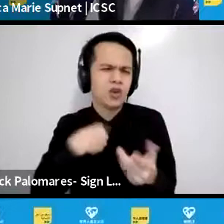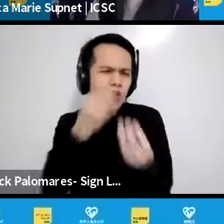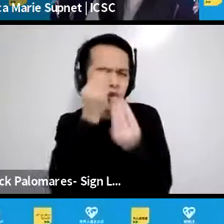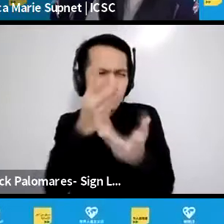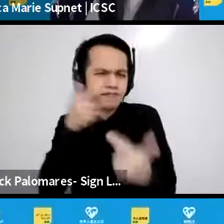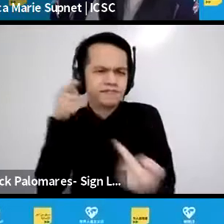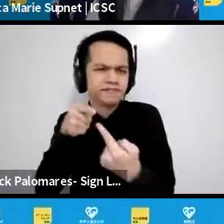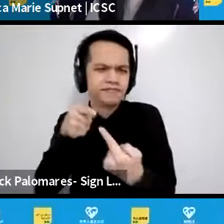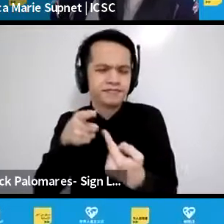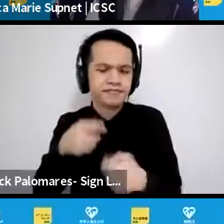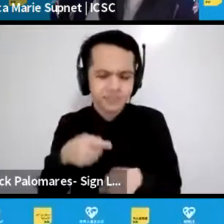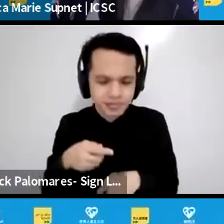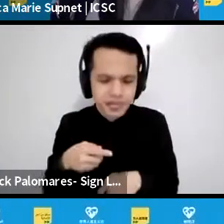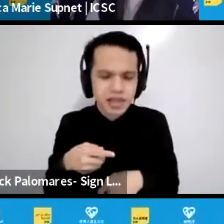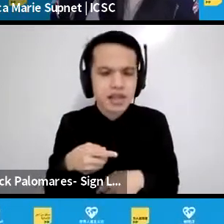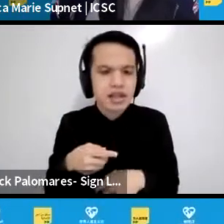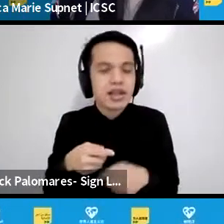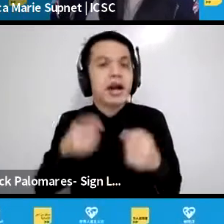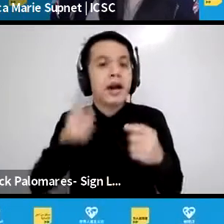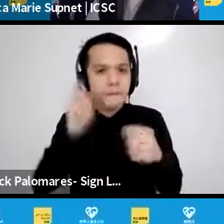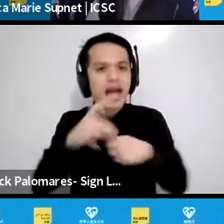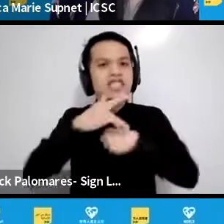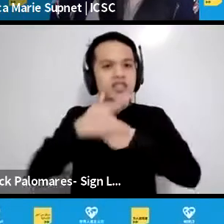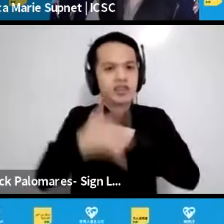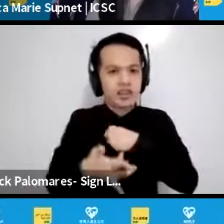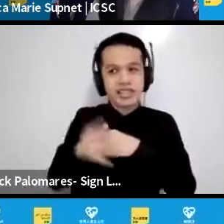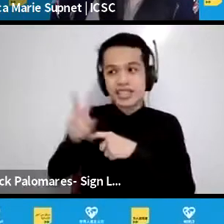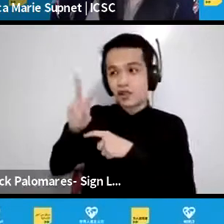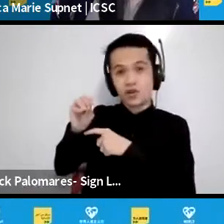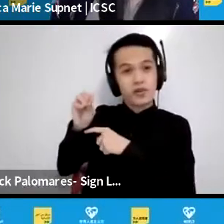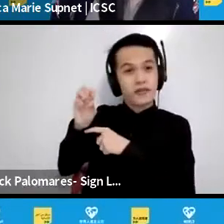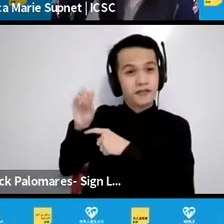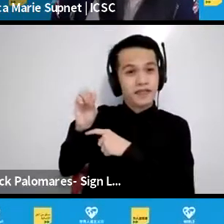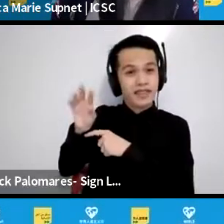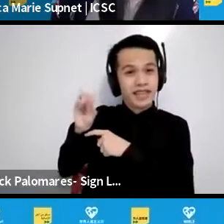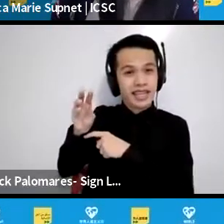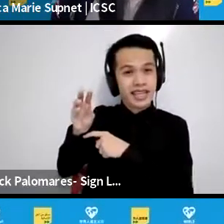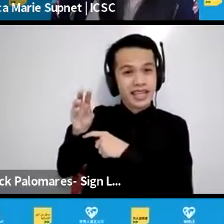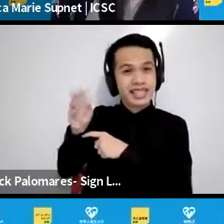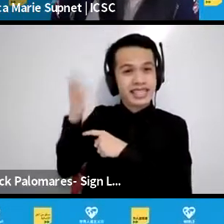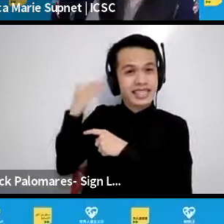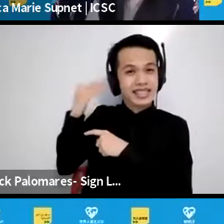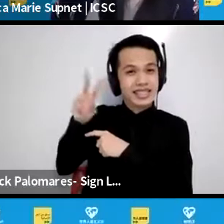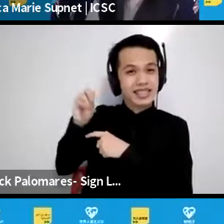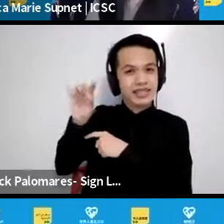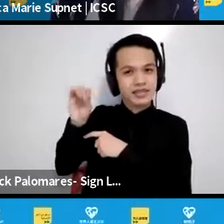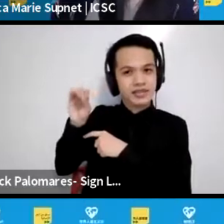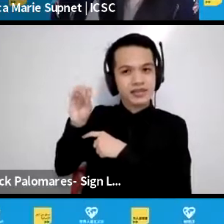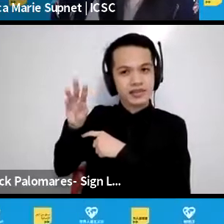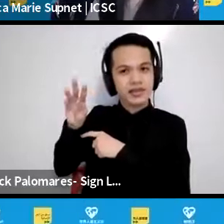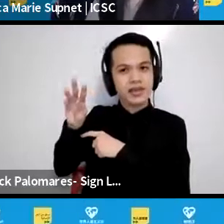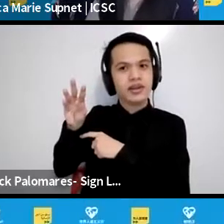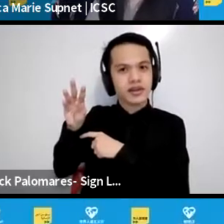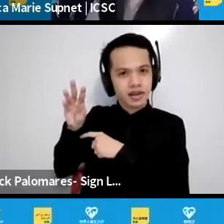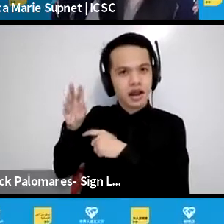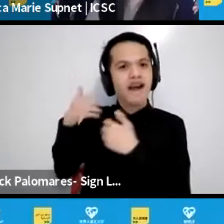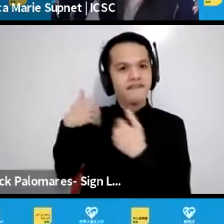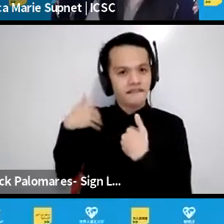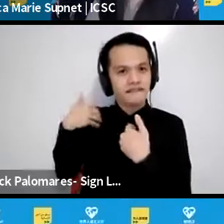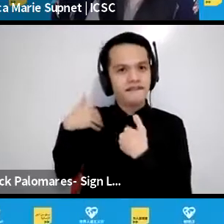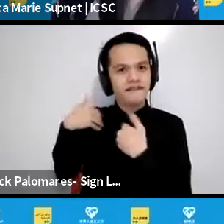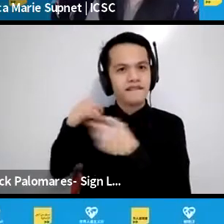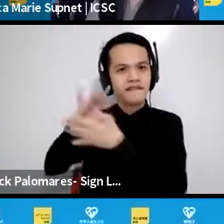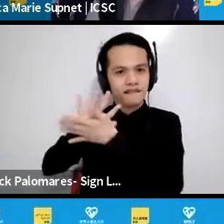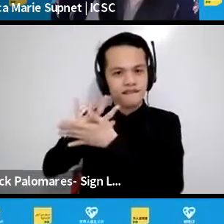that as early as 2015, the pandemic is already in the radar,